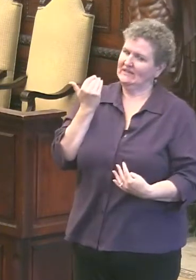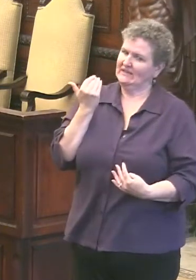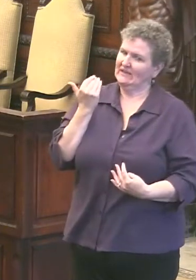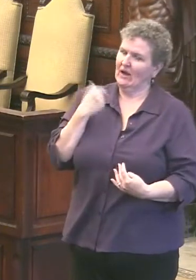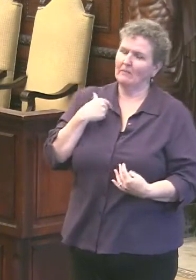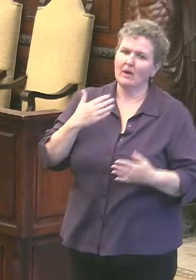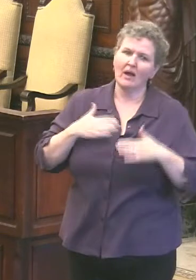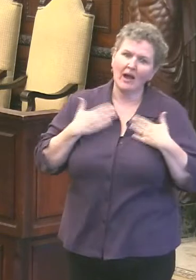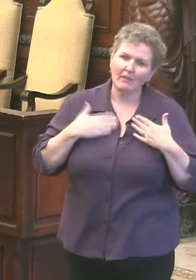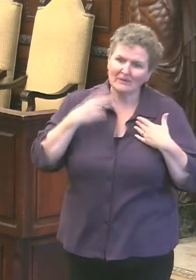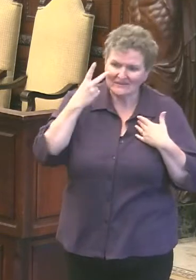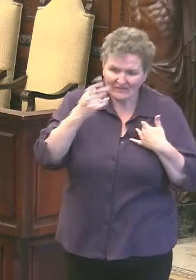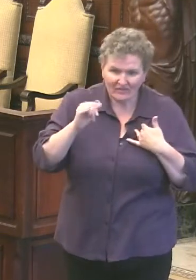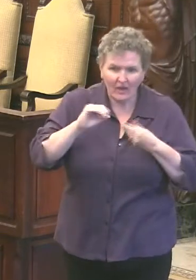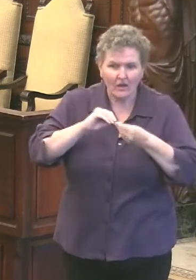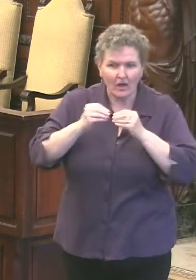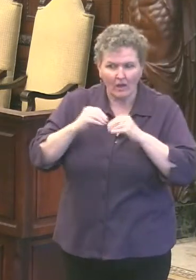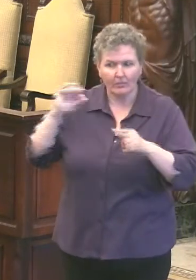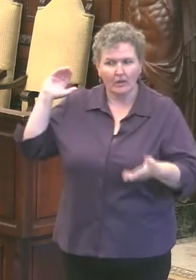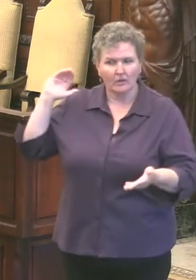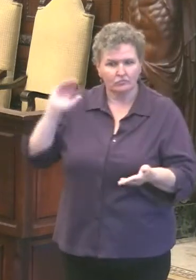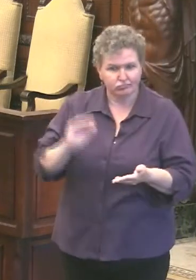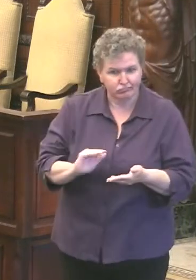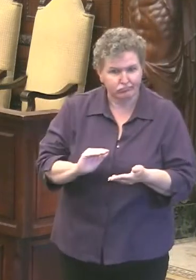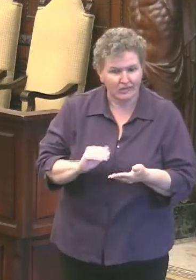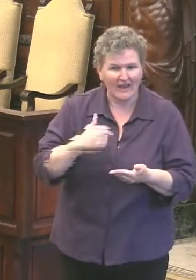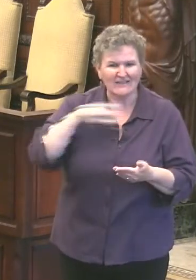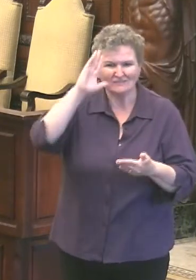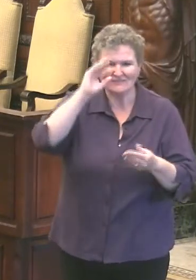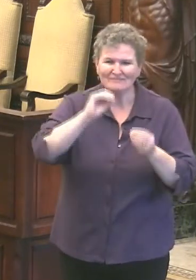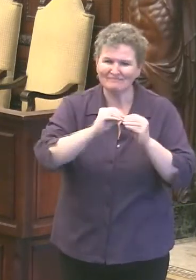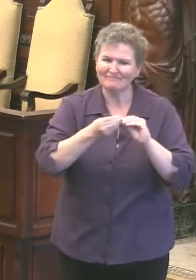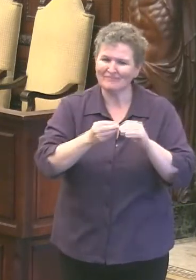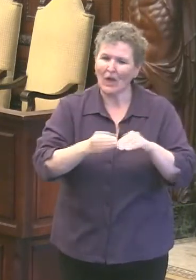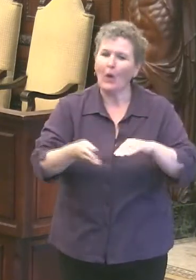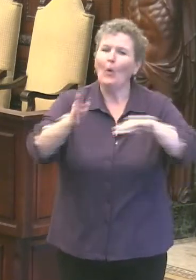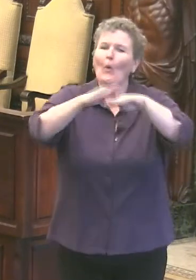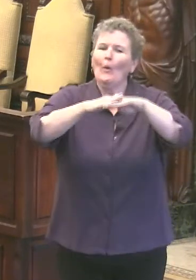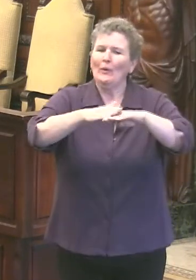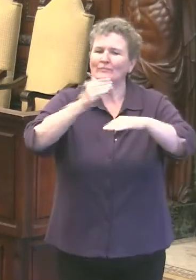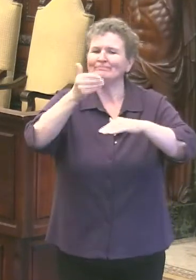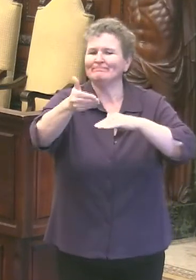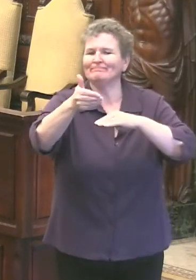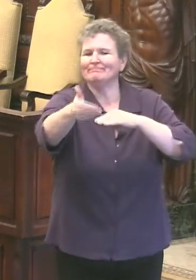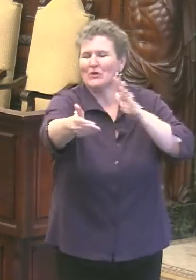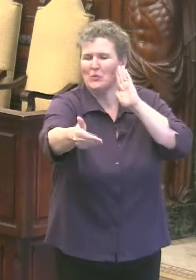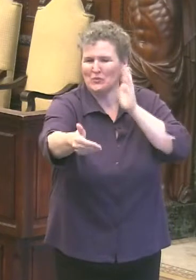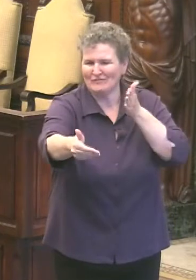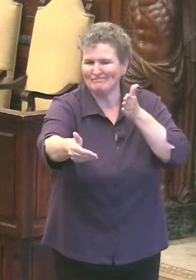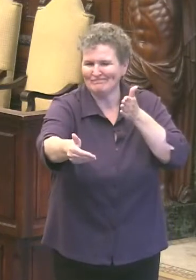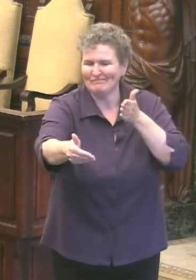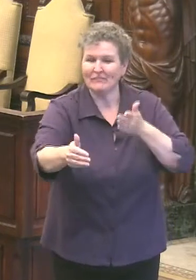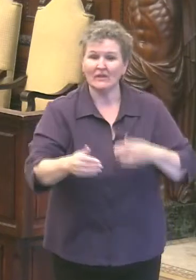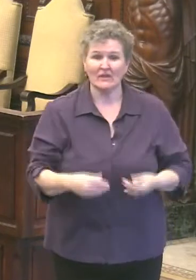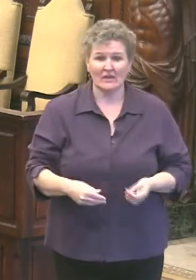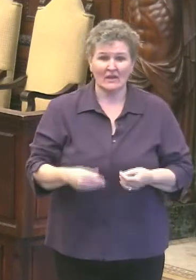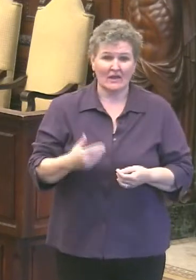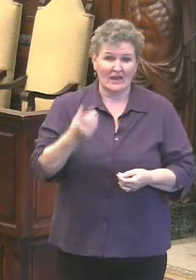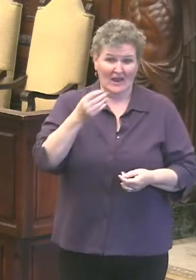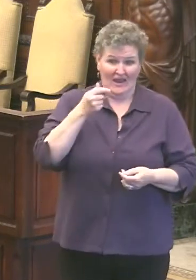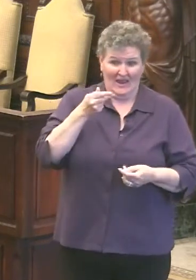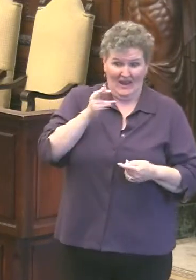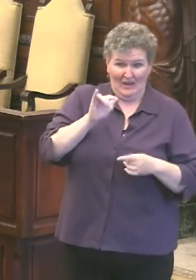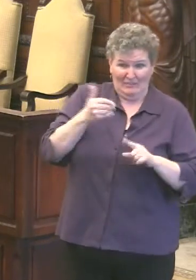is a delay in reporting, so we do expect those numbers to rise a little bit. To put that in perspective, at the peak of the epidemic in mid-April, in 1 week, we